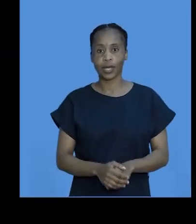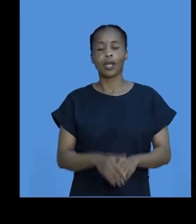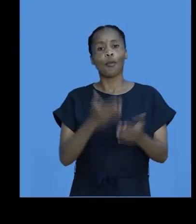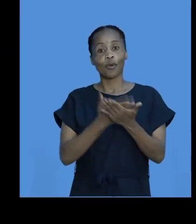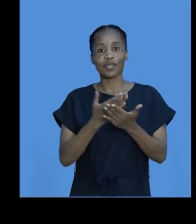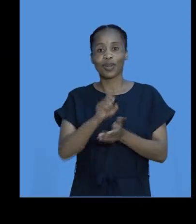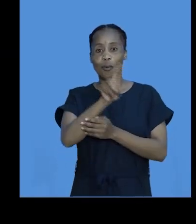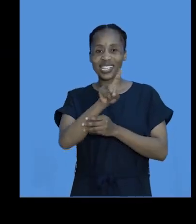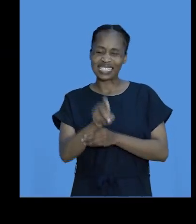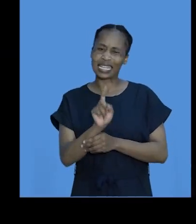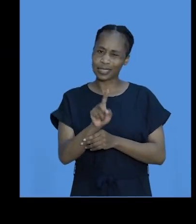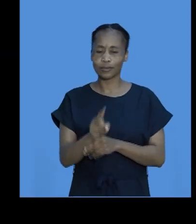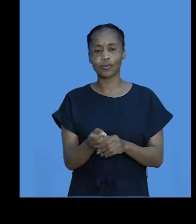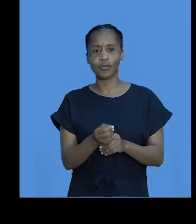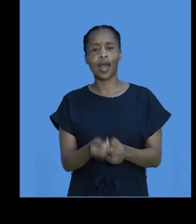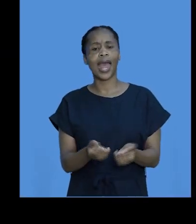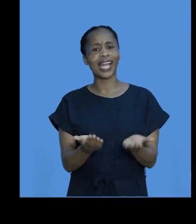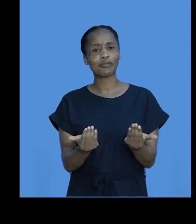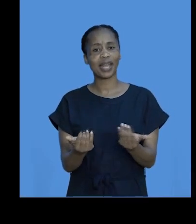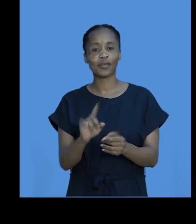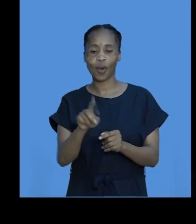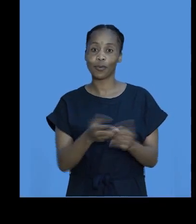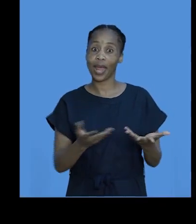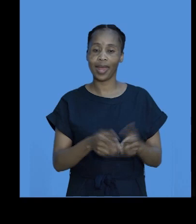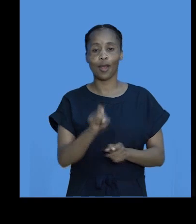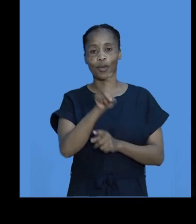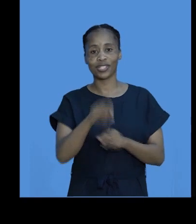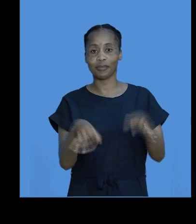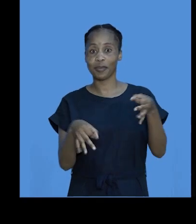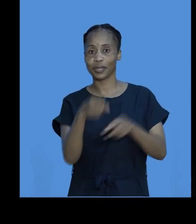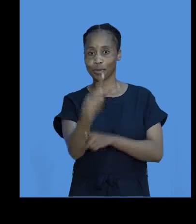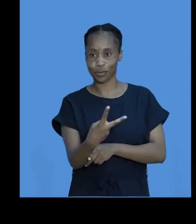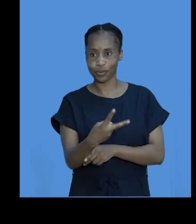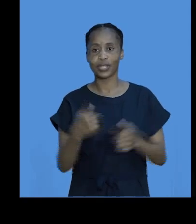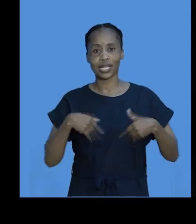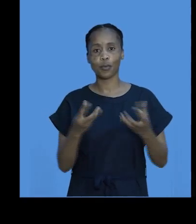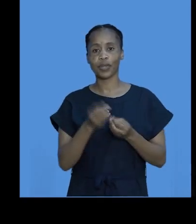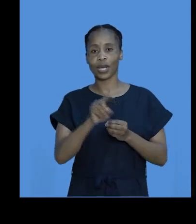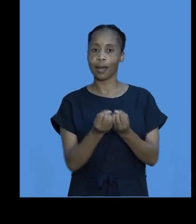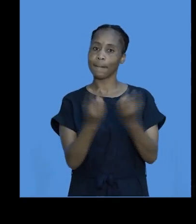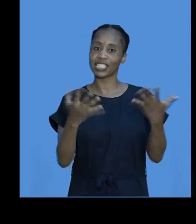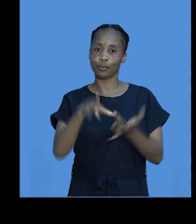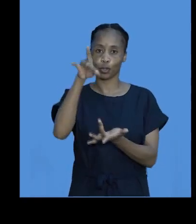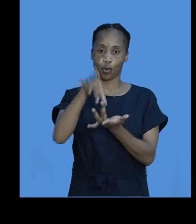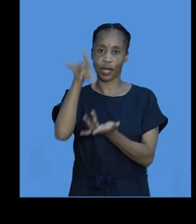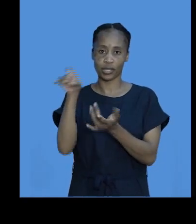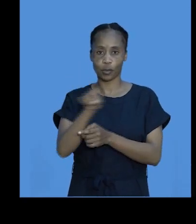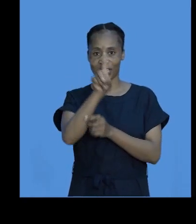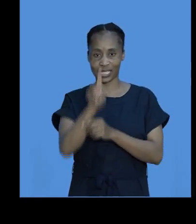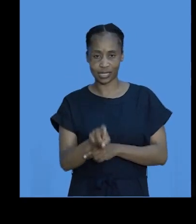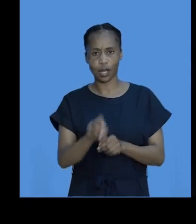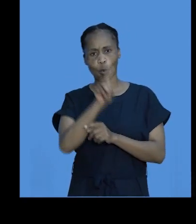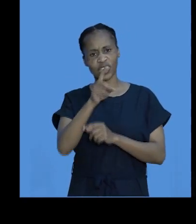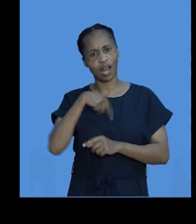possible questions that you guys can expect in your paper 2. Right, I'm going to start with our multiple choice questions.